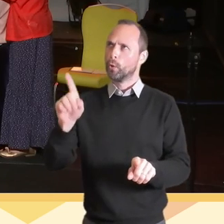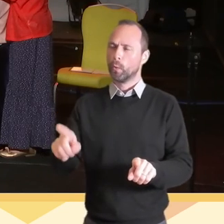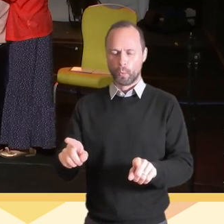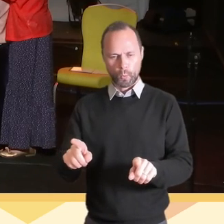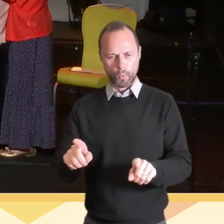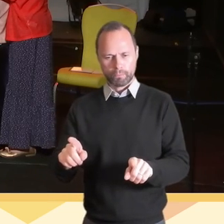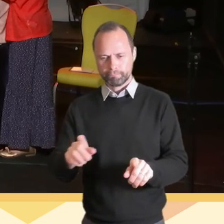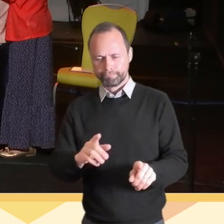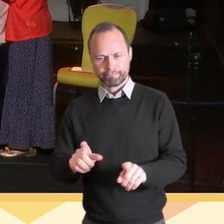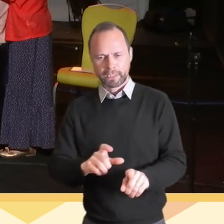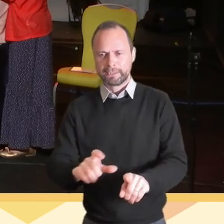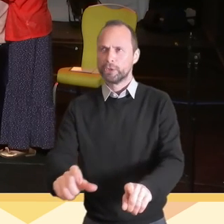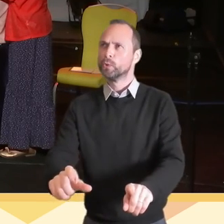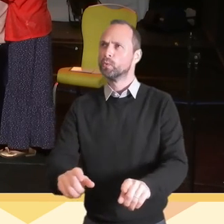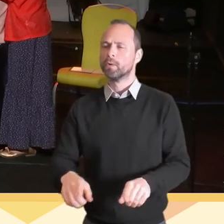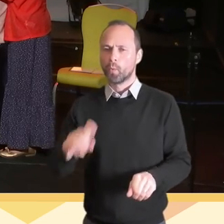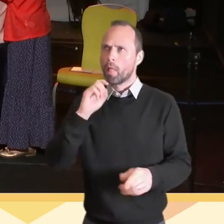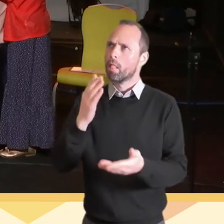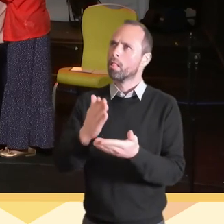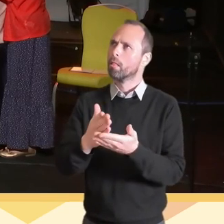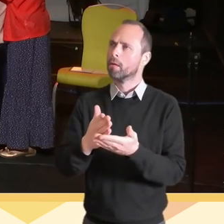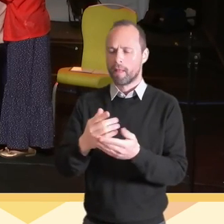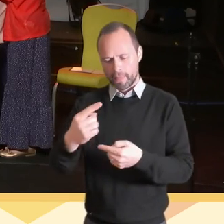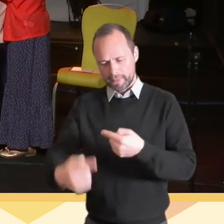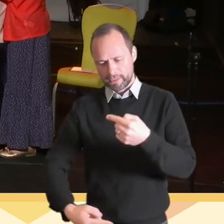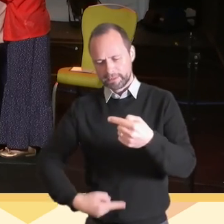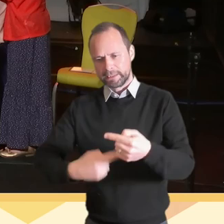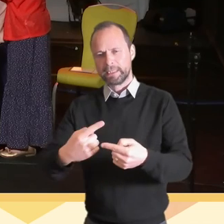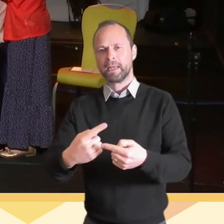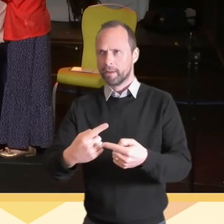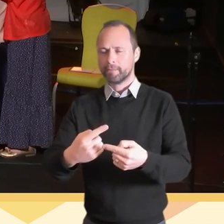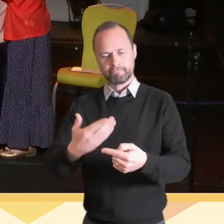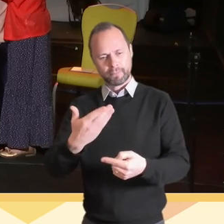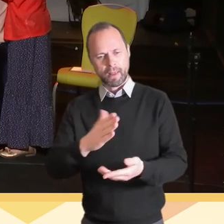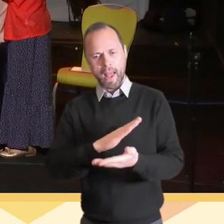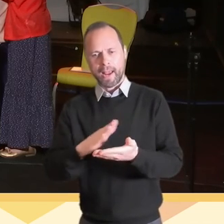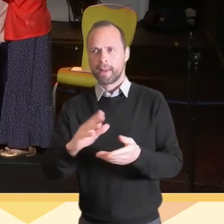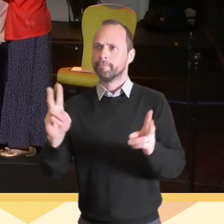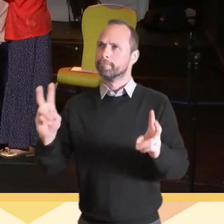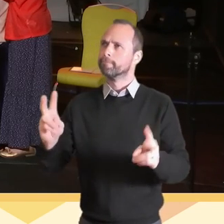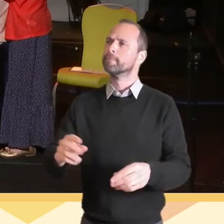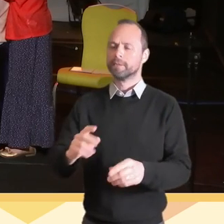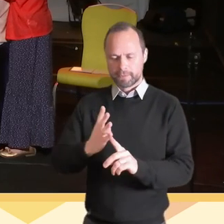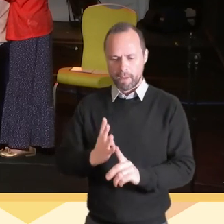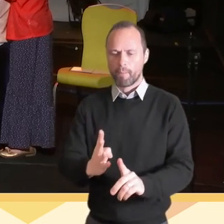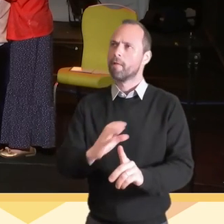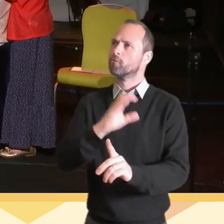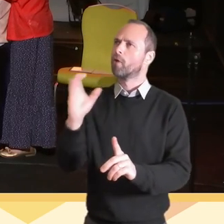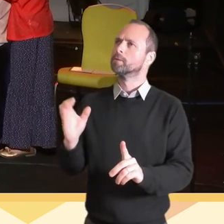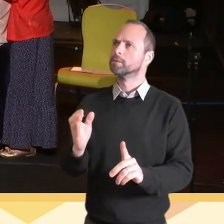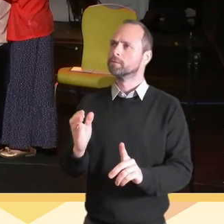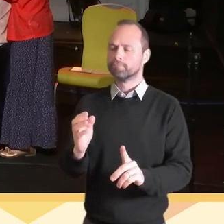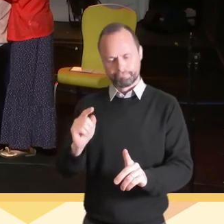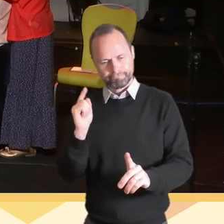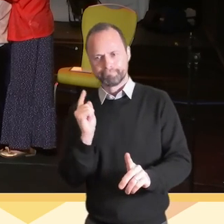continue to shape her. In this coming year, as we think of her first and foremost as a disciple of Christ,